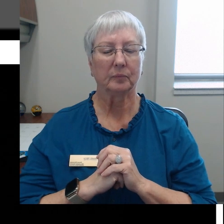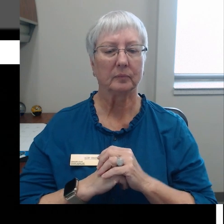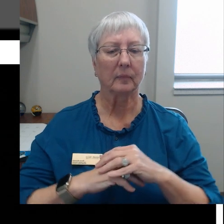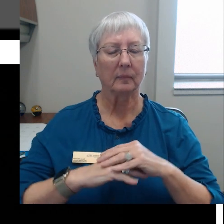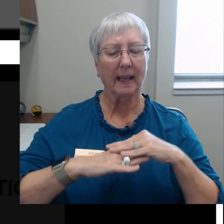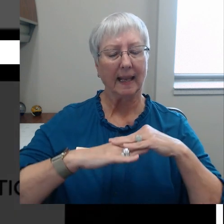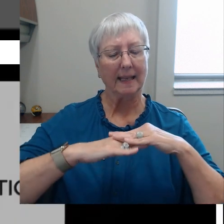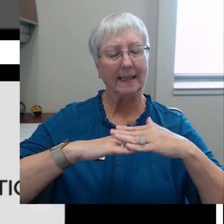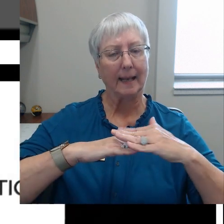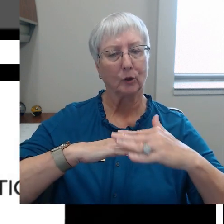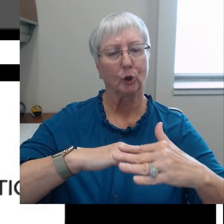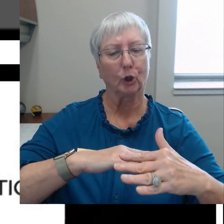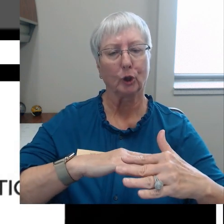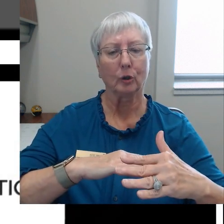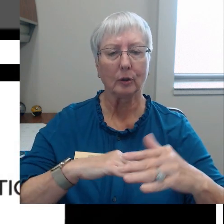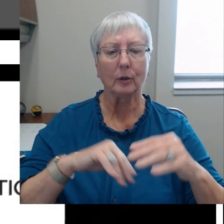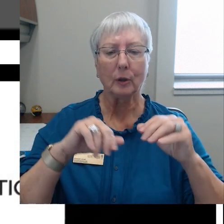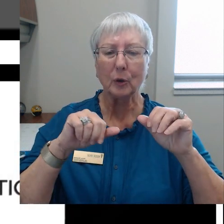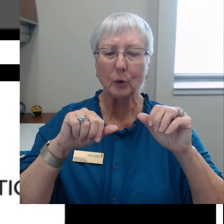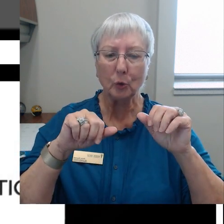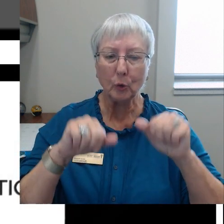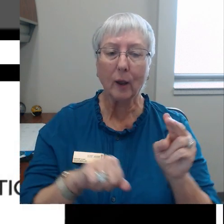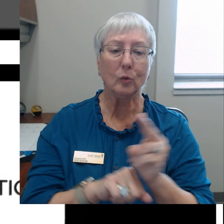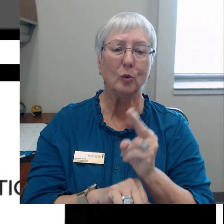Texture can be achieved by elements like